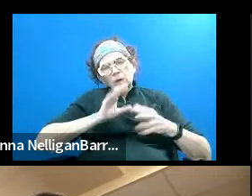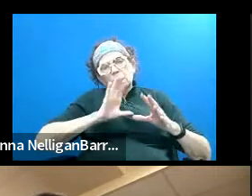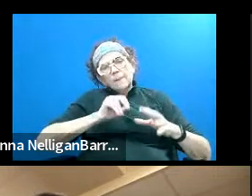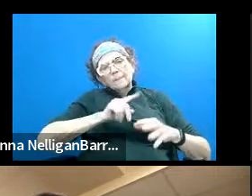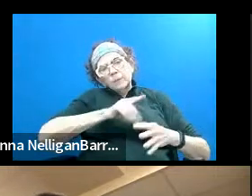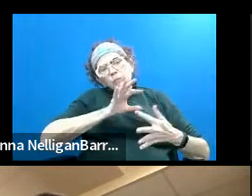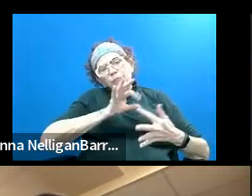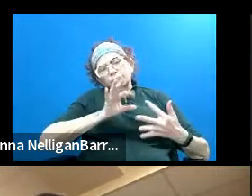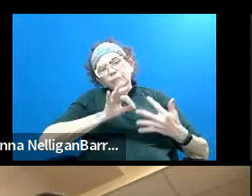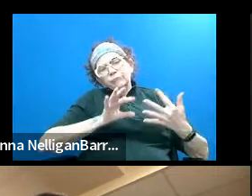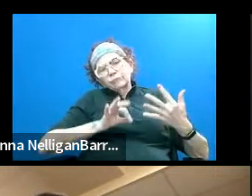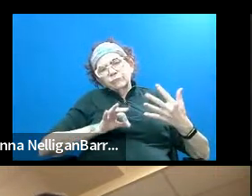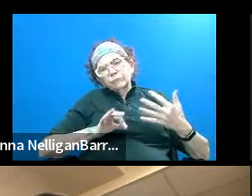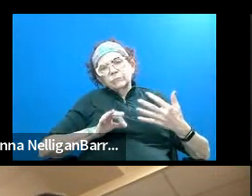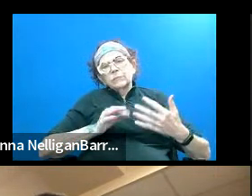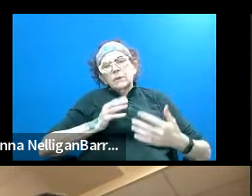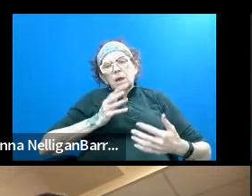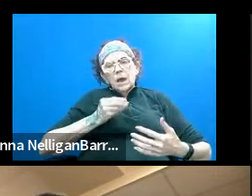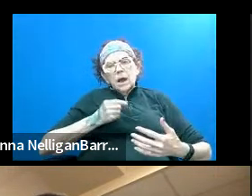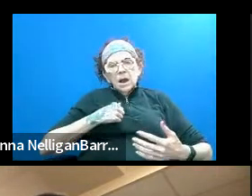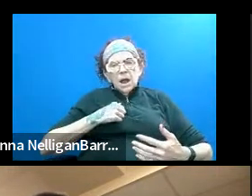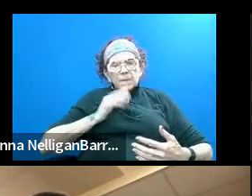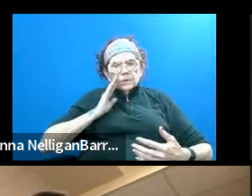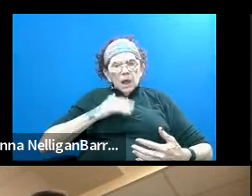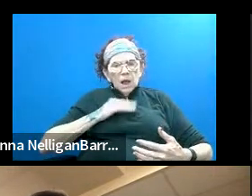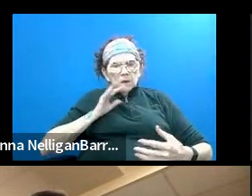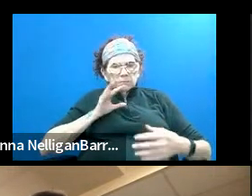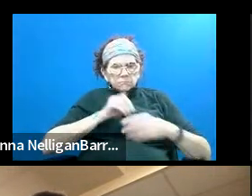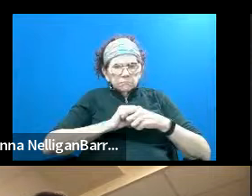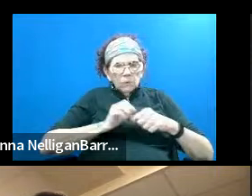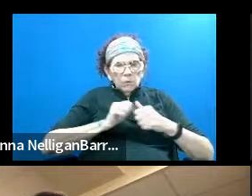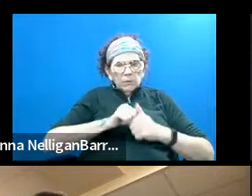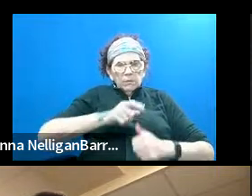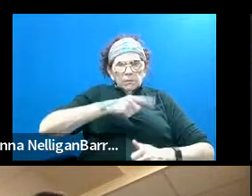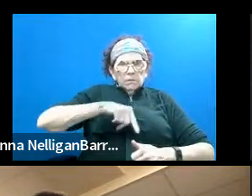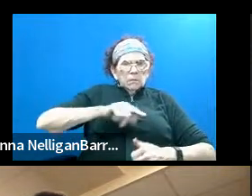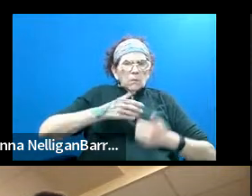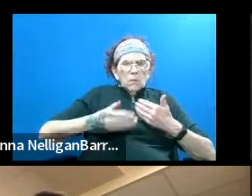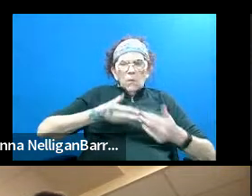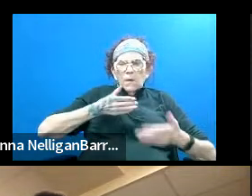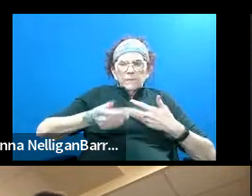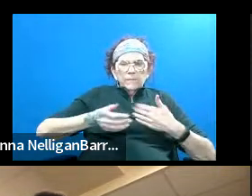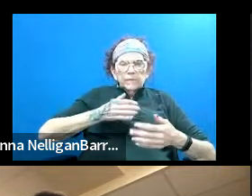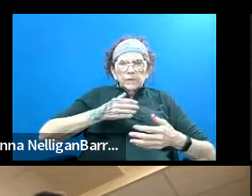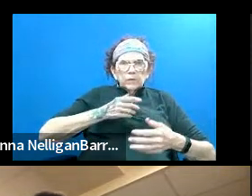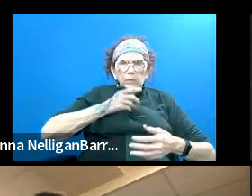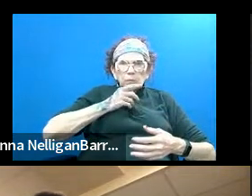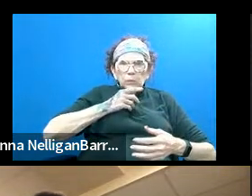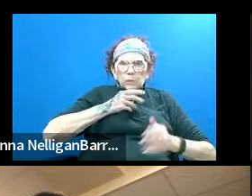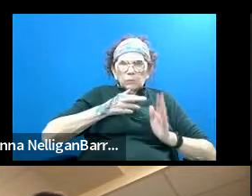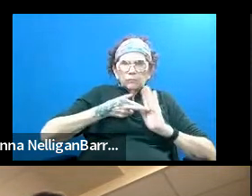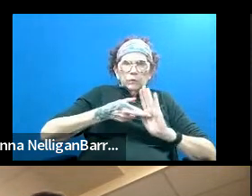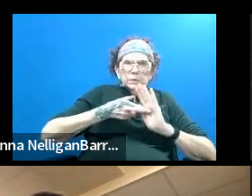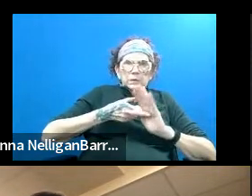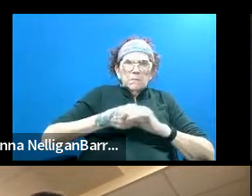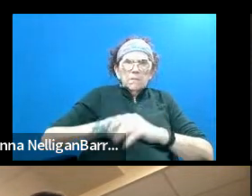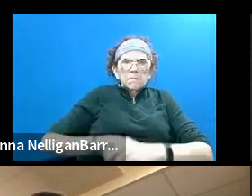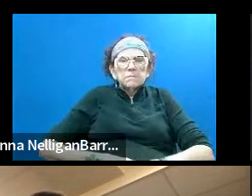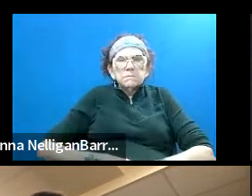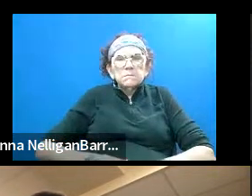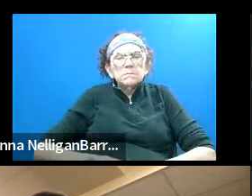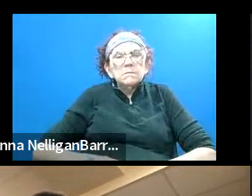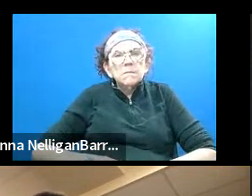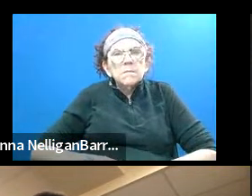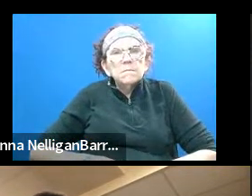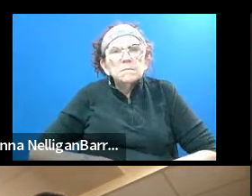engage somewhat with at least whoever council's representative is moving forward. My second question is a question that I asked, I think every time